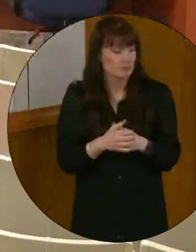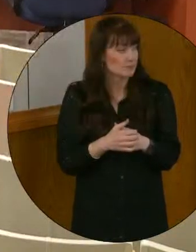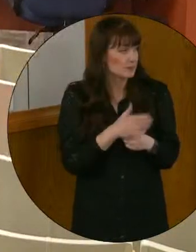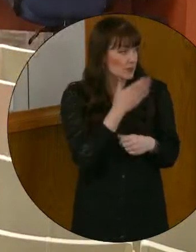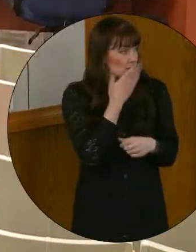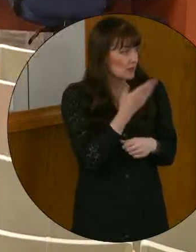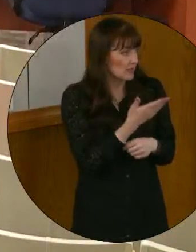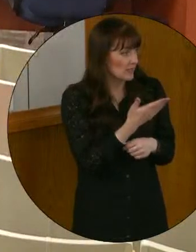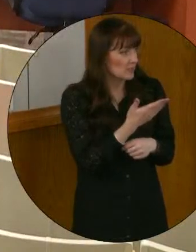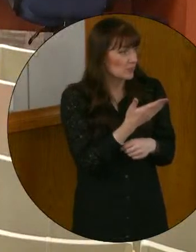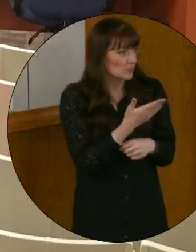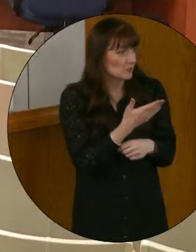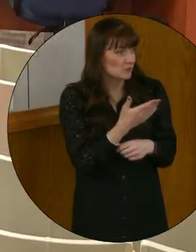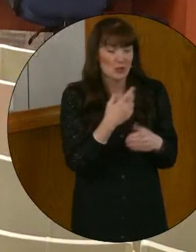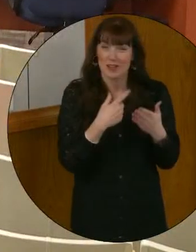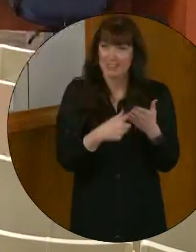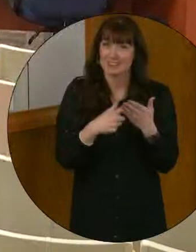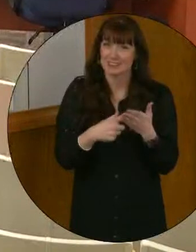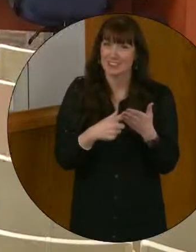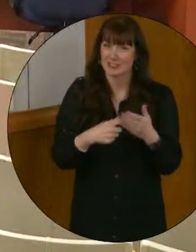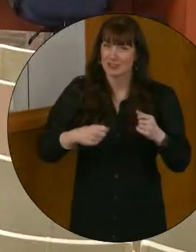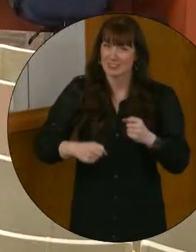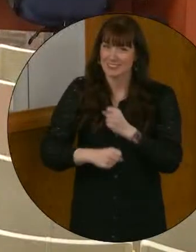Thank you for that lively discussion.